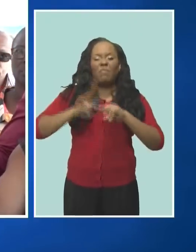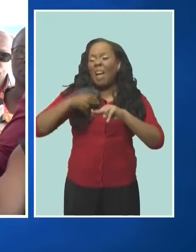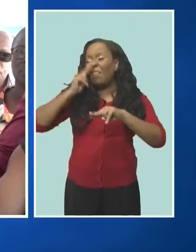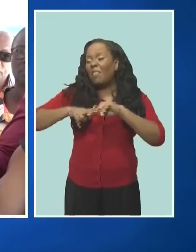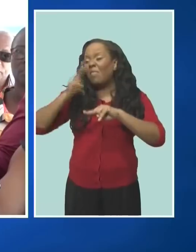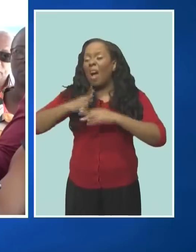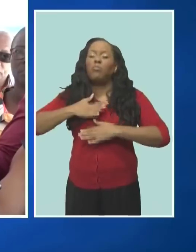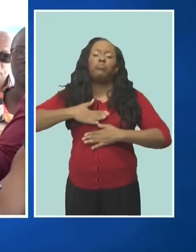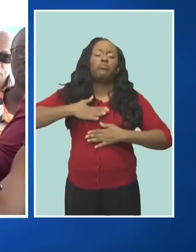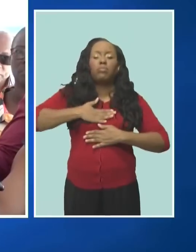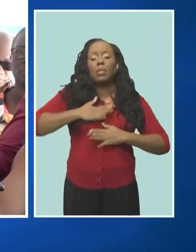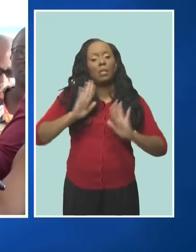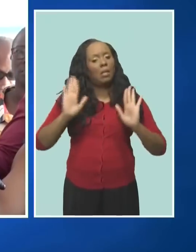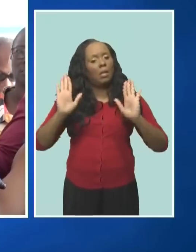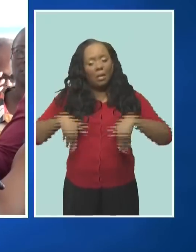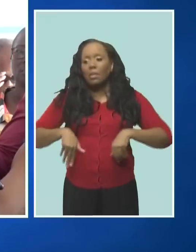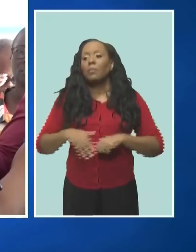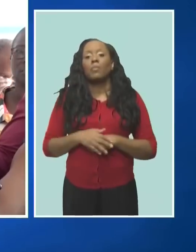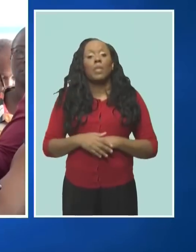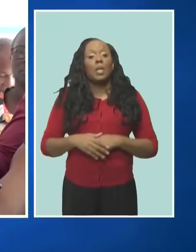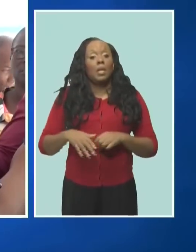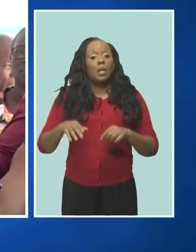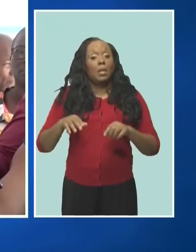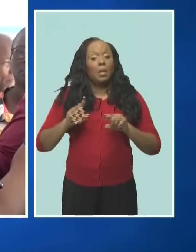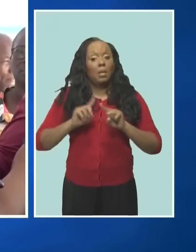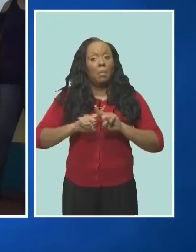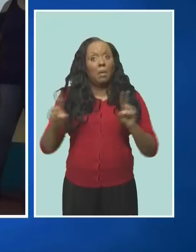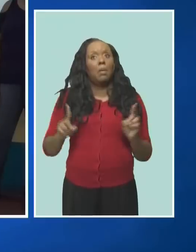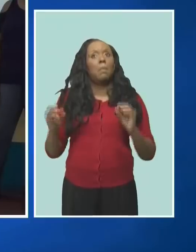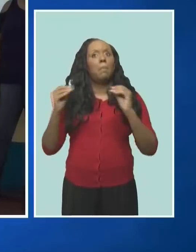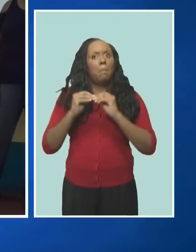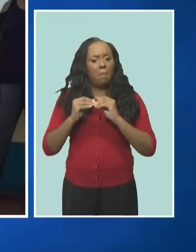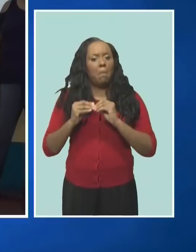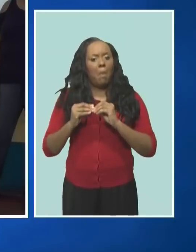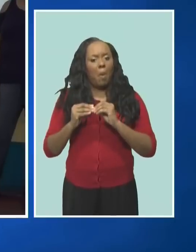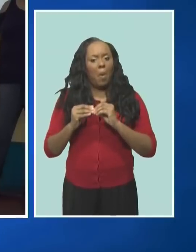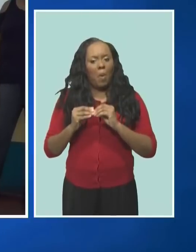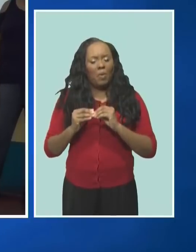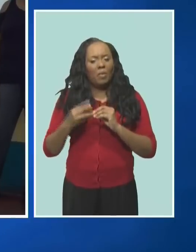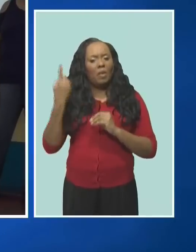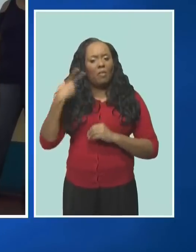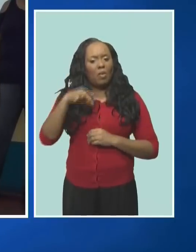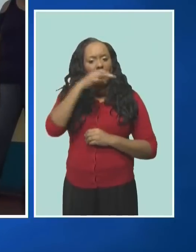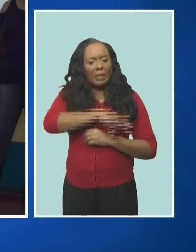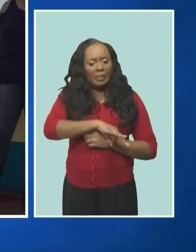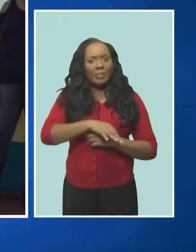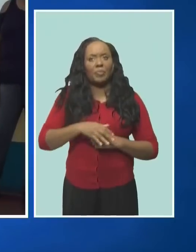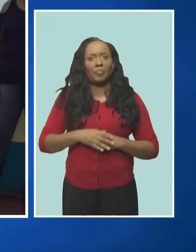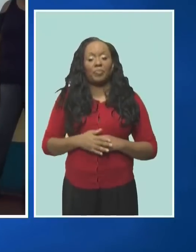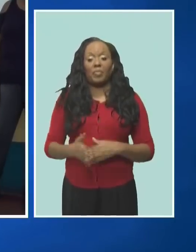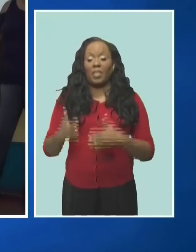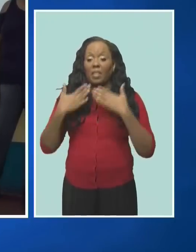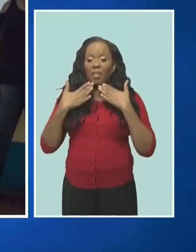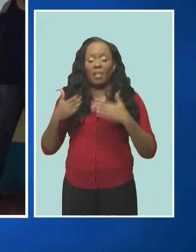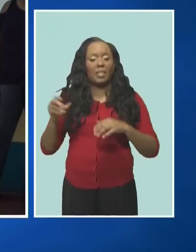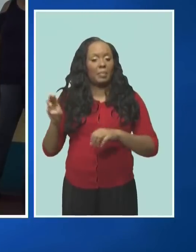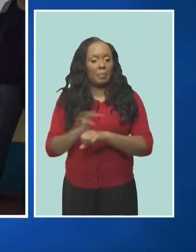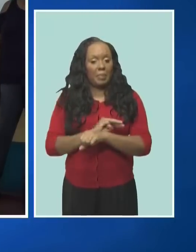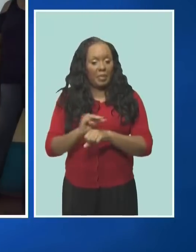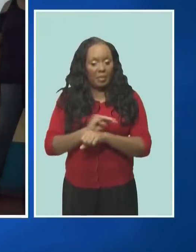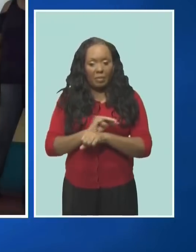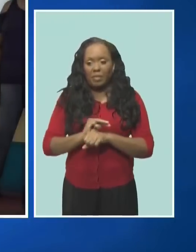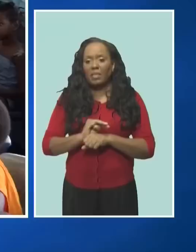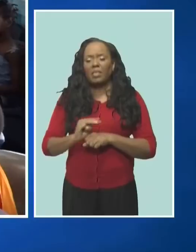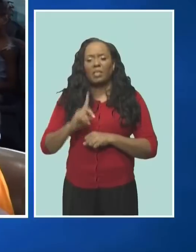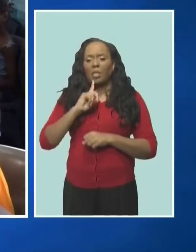as that would usually happen in the past. Mr. Griffith has thanked the staff at the ministry for going above and beyond the call